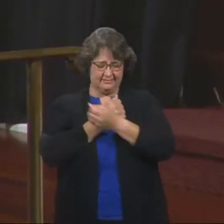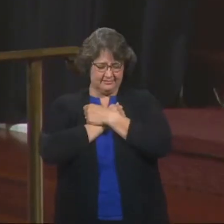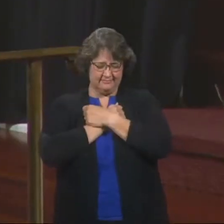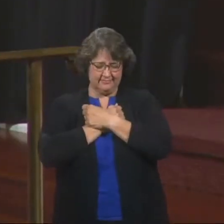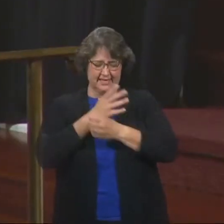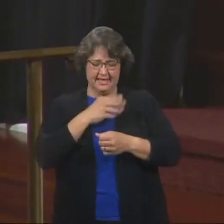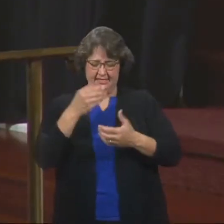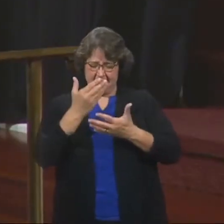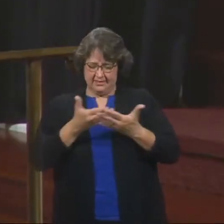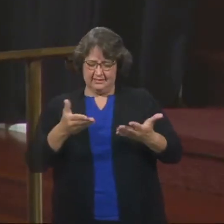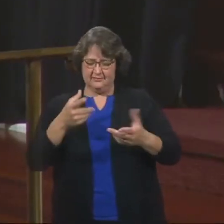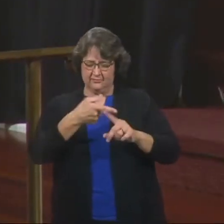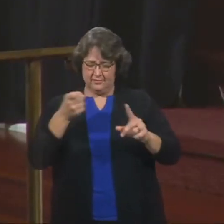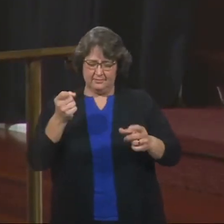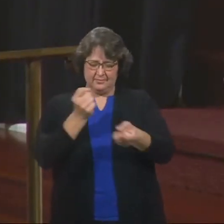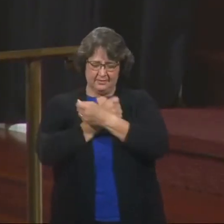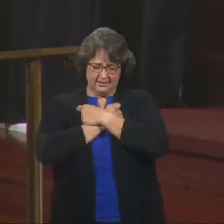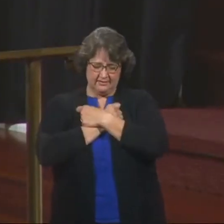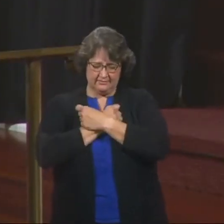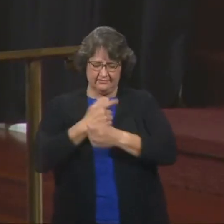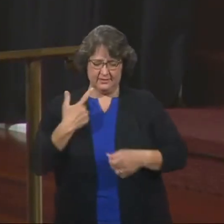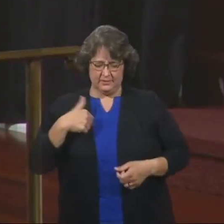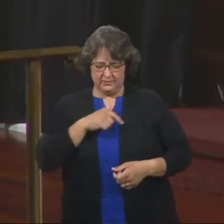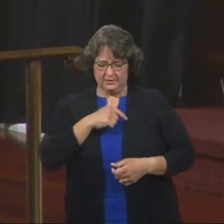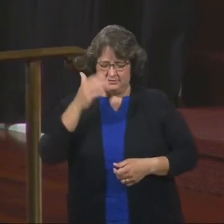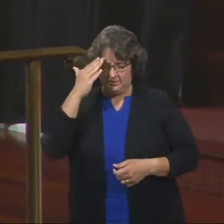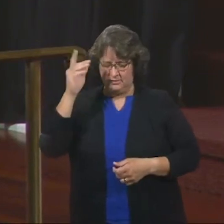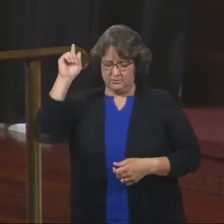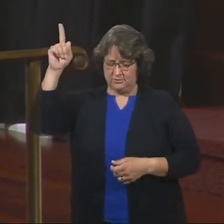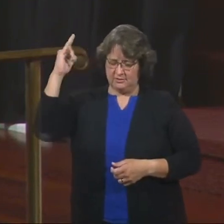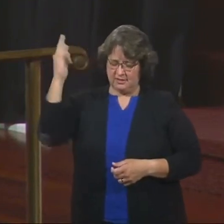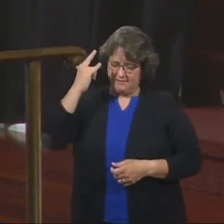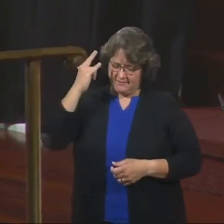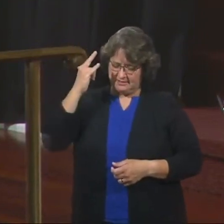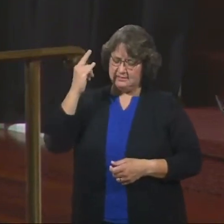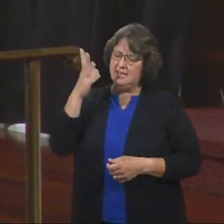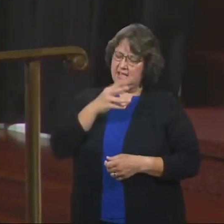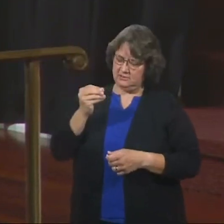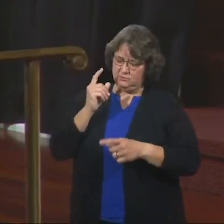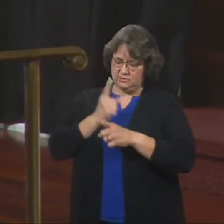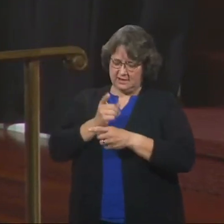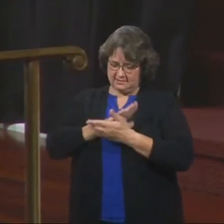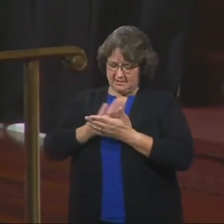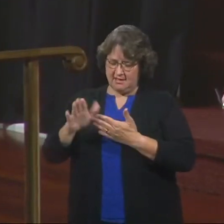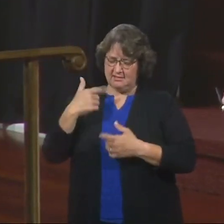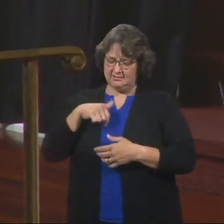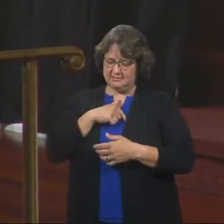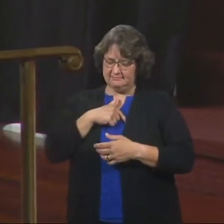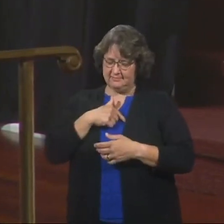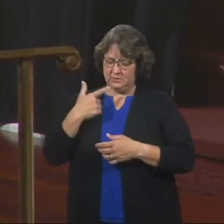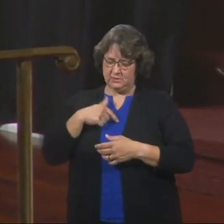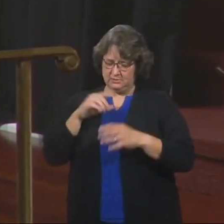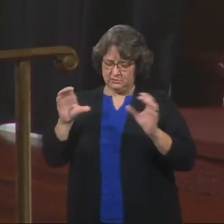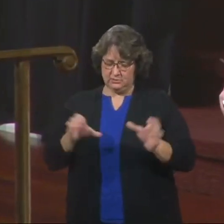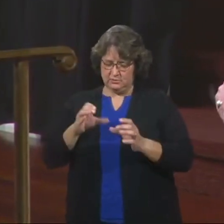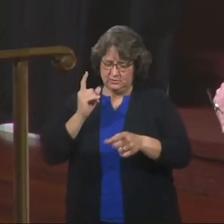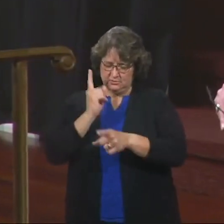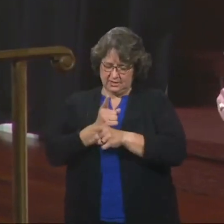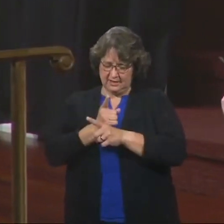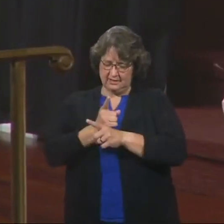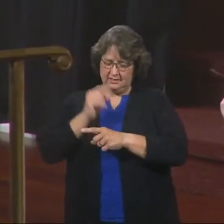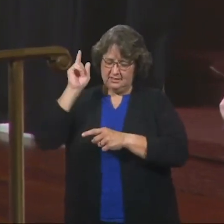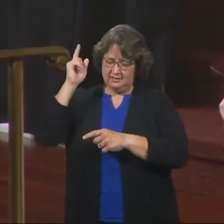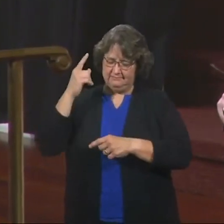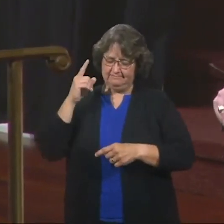those things that we know you love us when you correct us. When we do what's right, you tend to